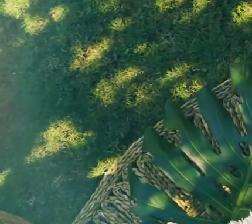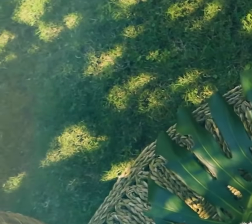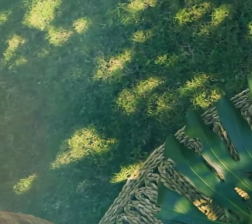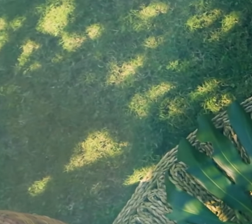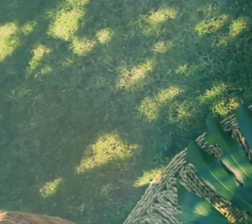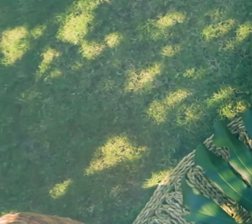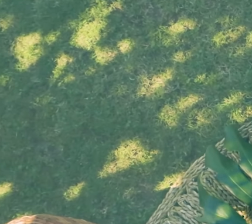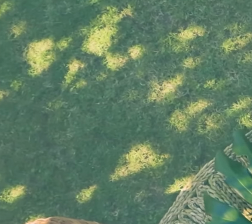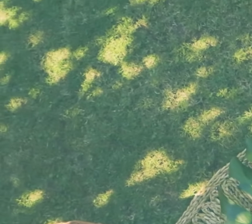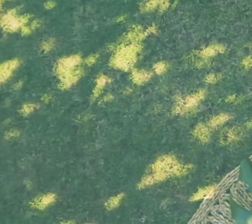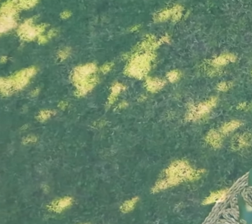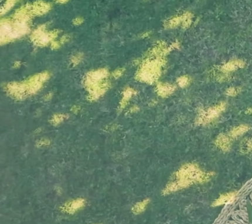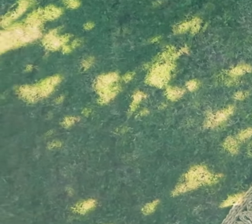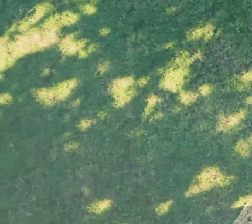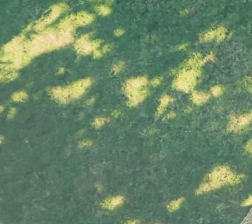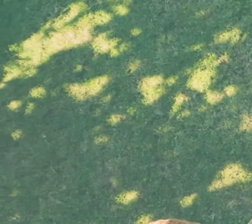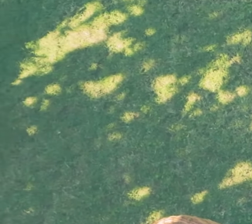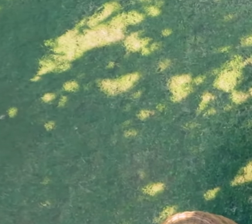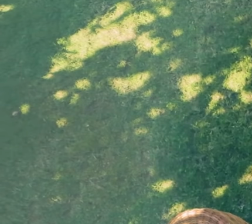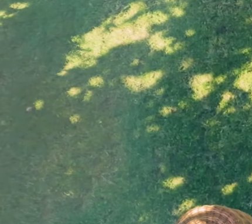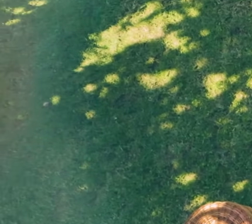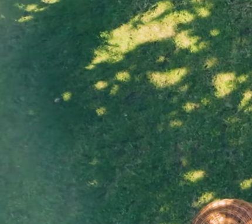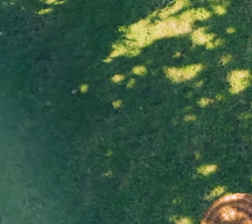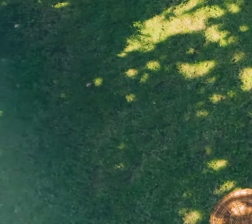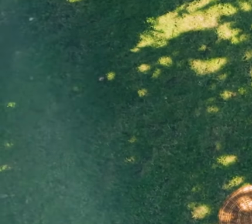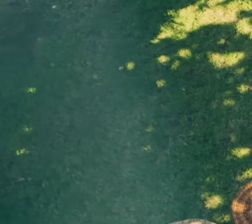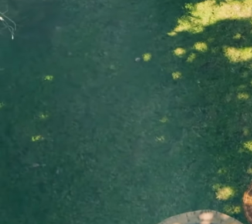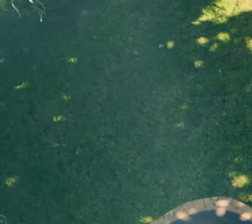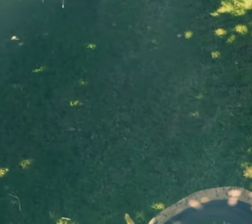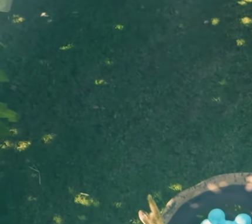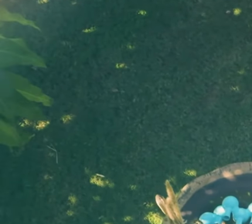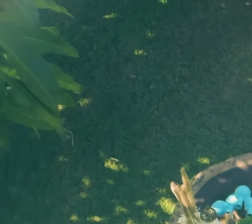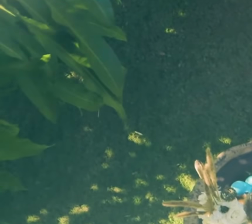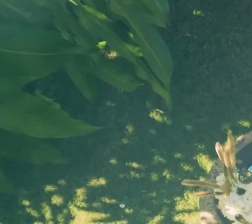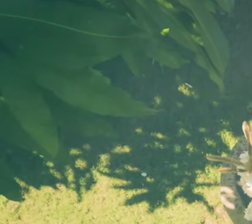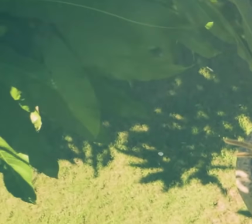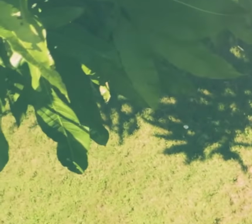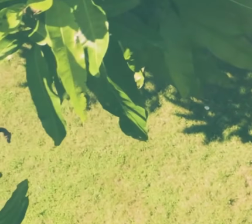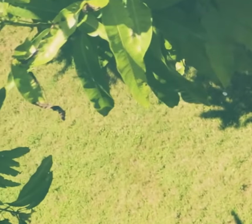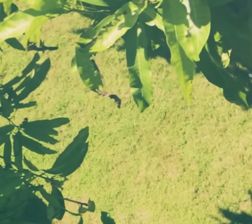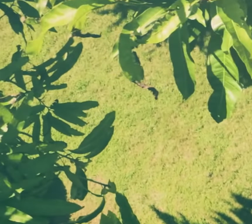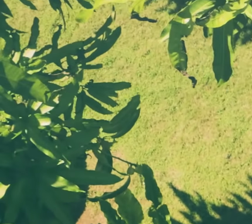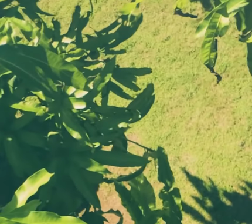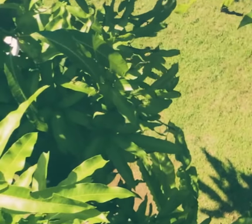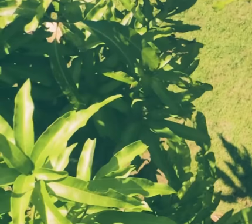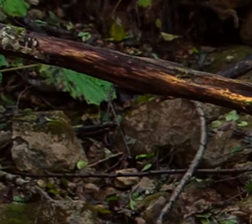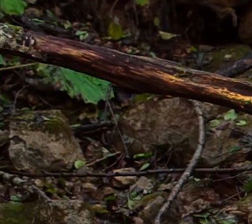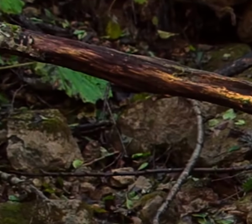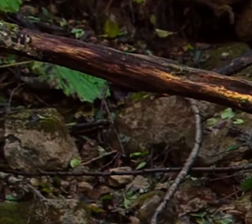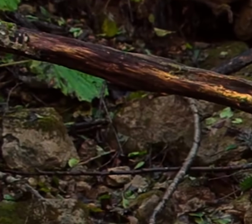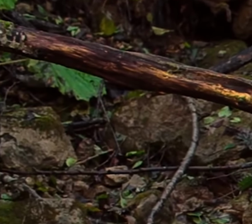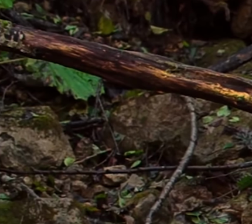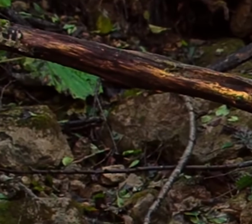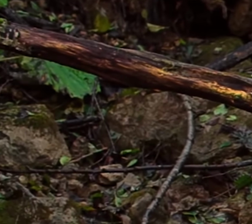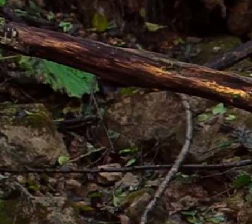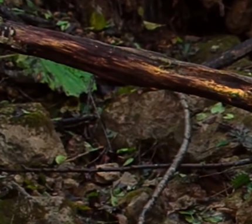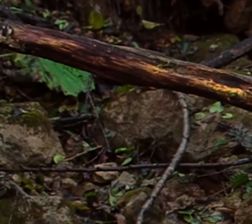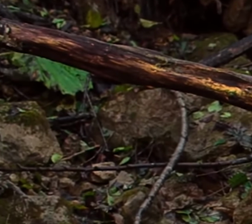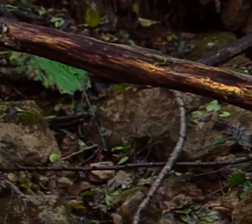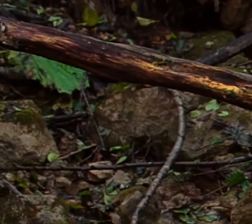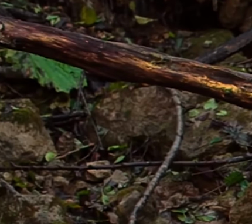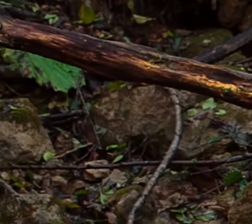As we journey through life, we all encounter ebbs and flows, many highs and lows. We often come across stumbling